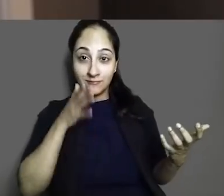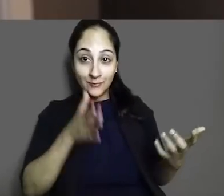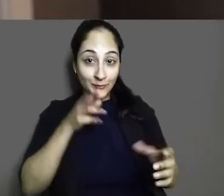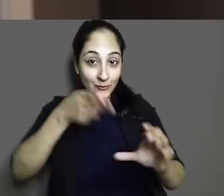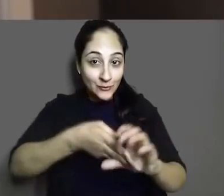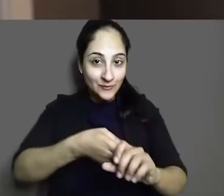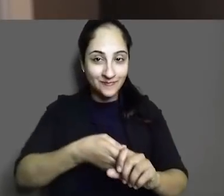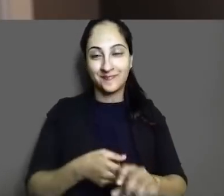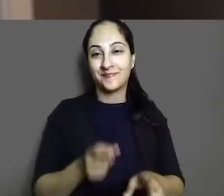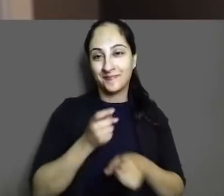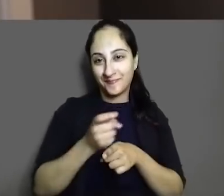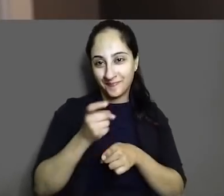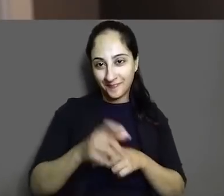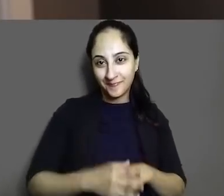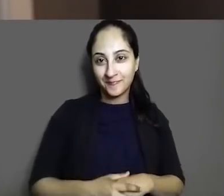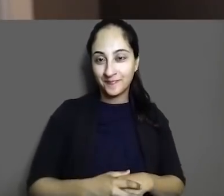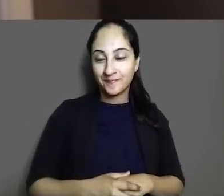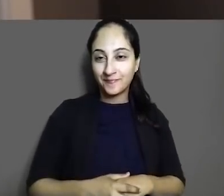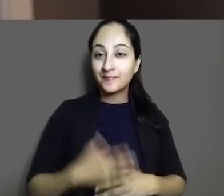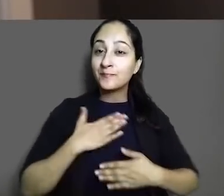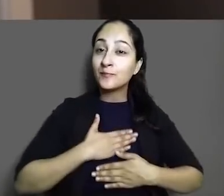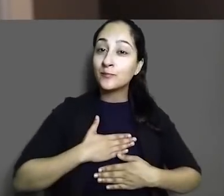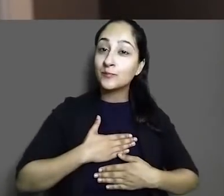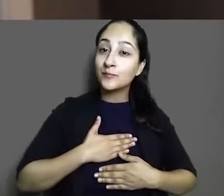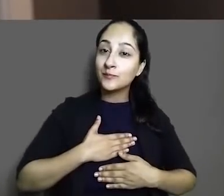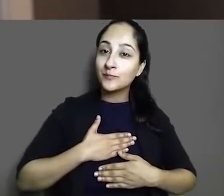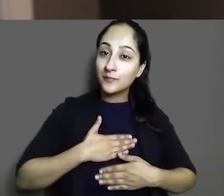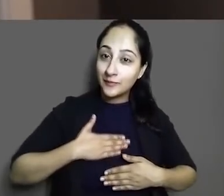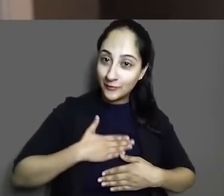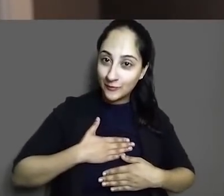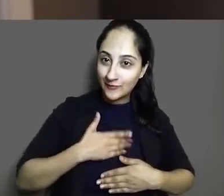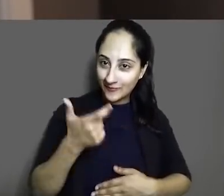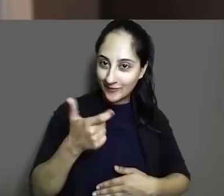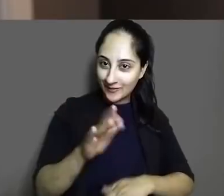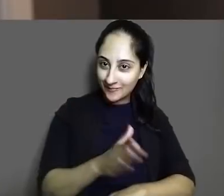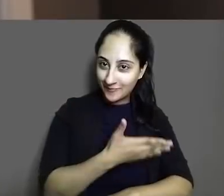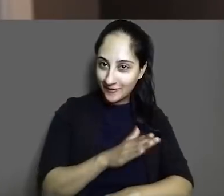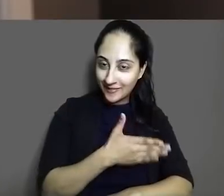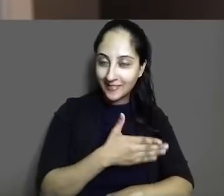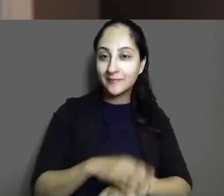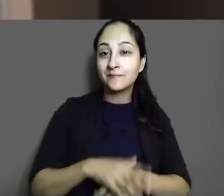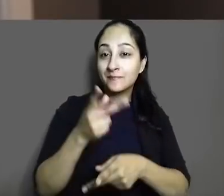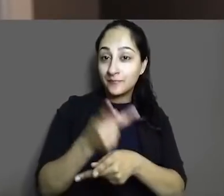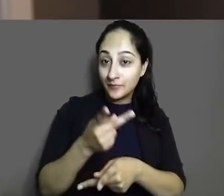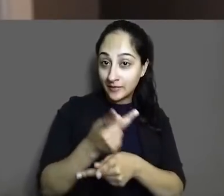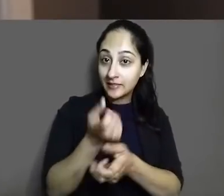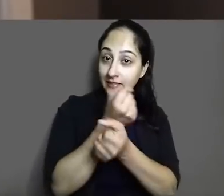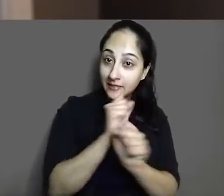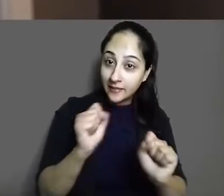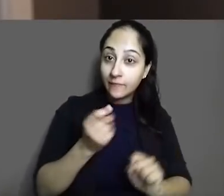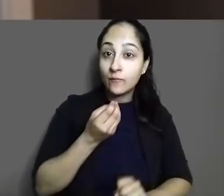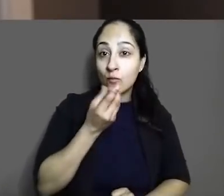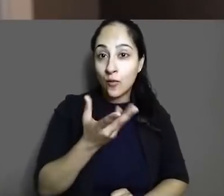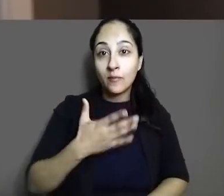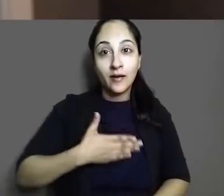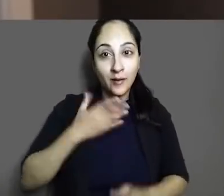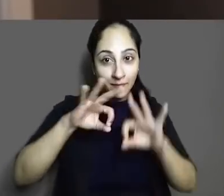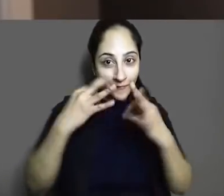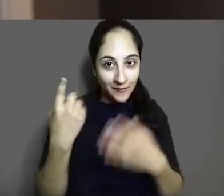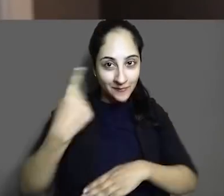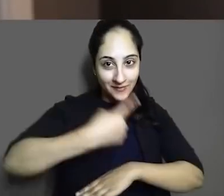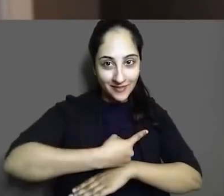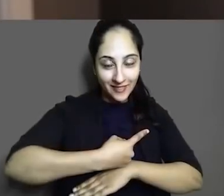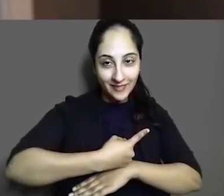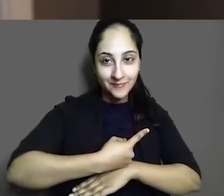in on the jam session, so to speak. Hope you will too. Hope you stick around and watch that. And I hope you stay safe,